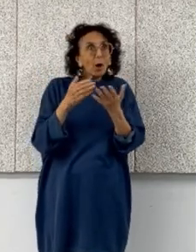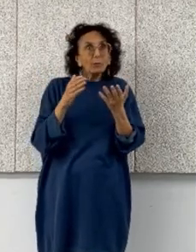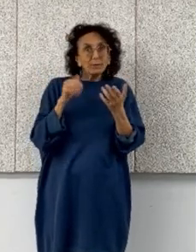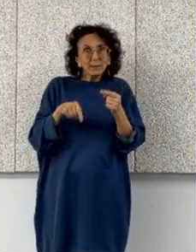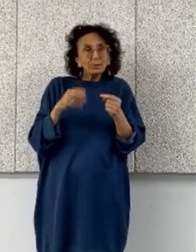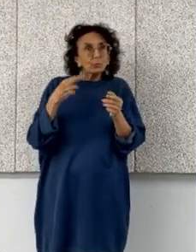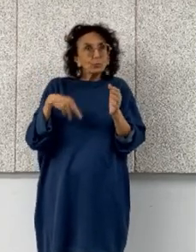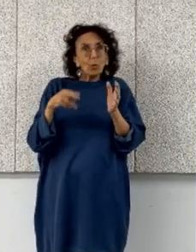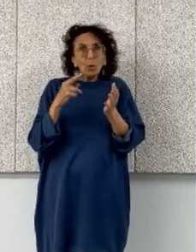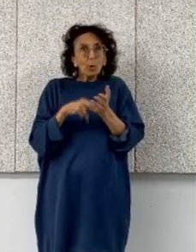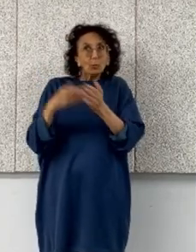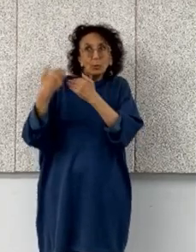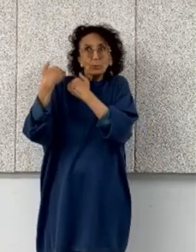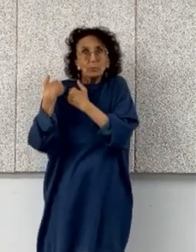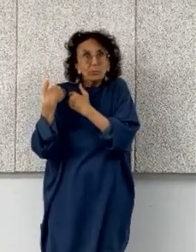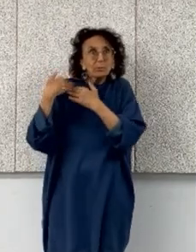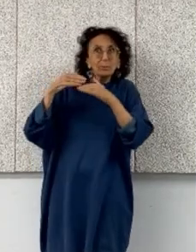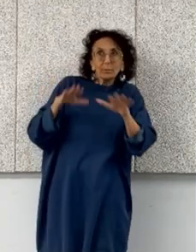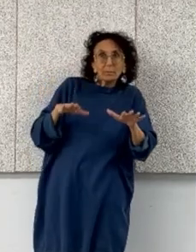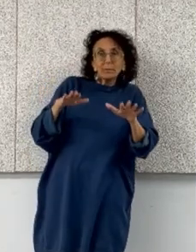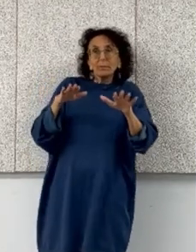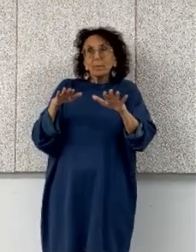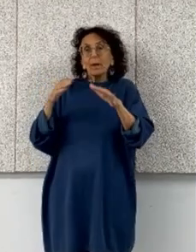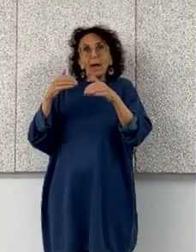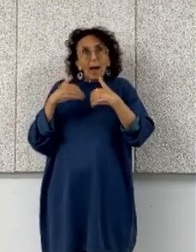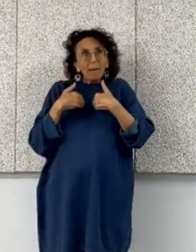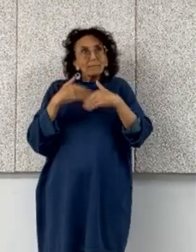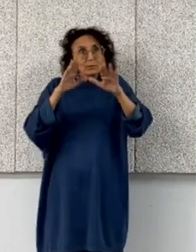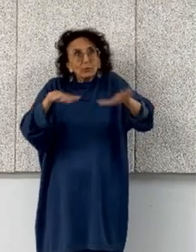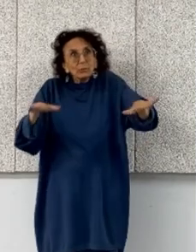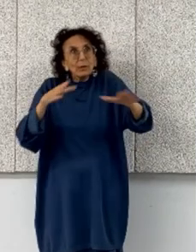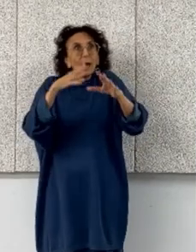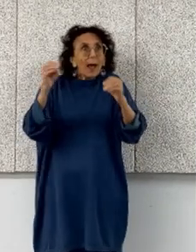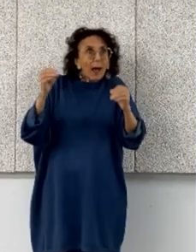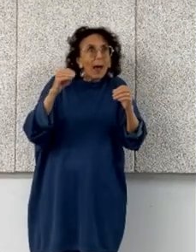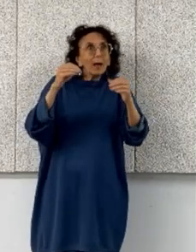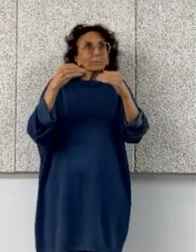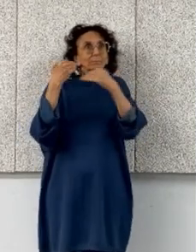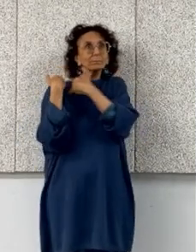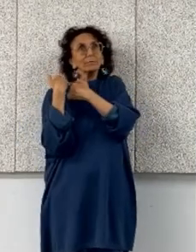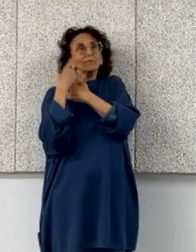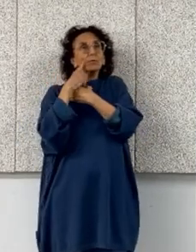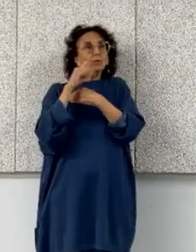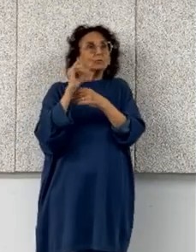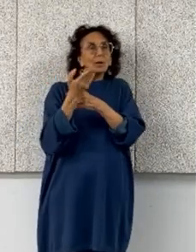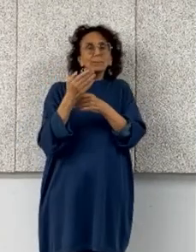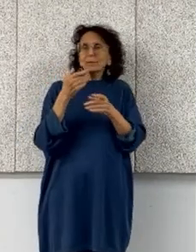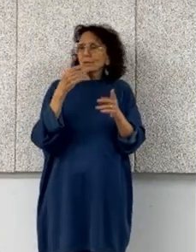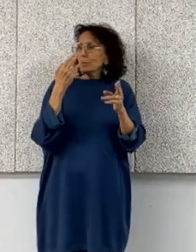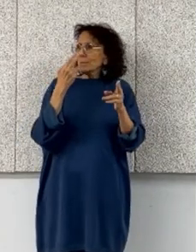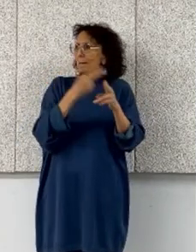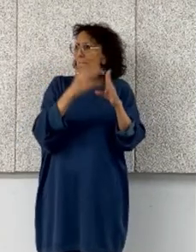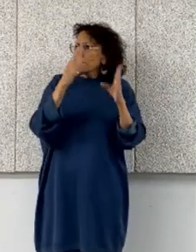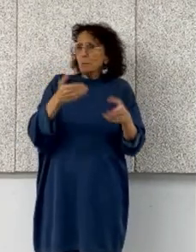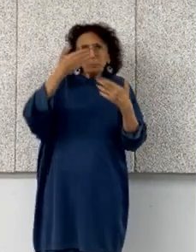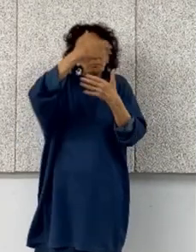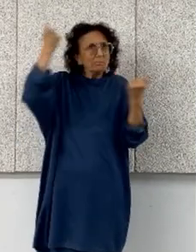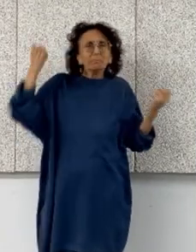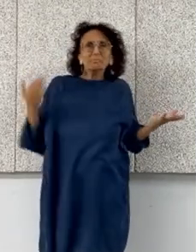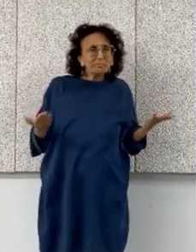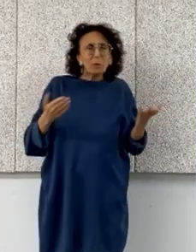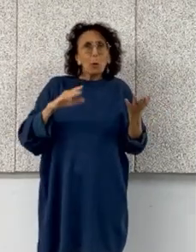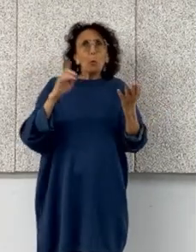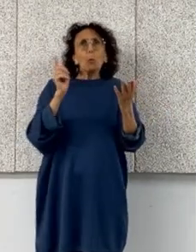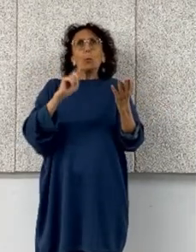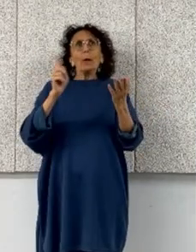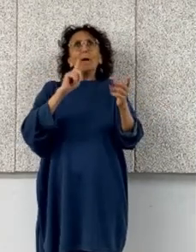and balancing, you know, having two little kids? And I don't remember who it was. I don't remember where